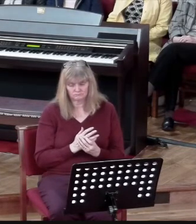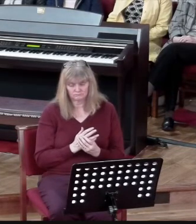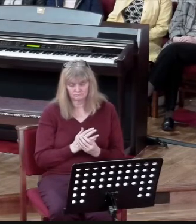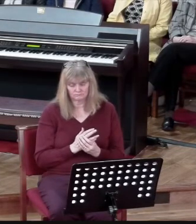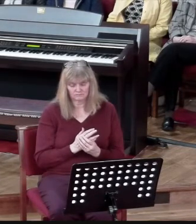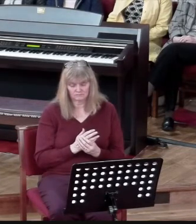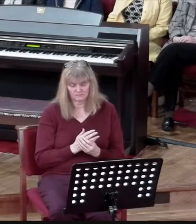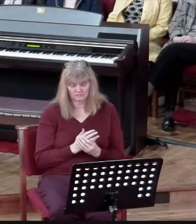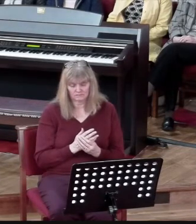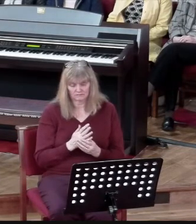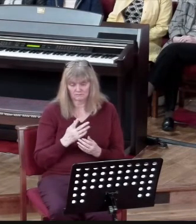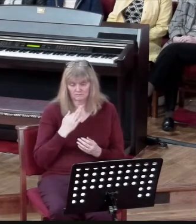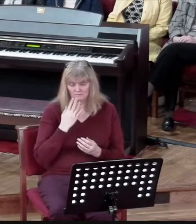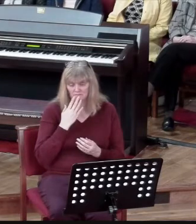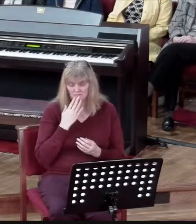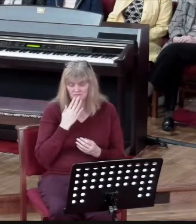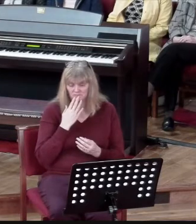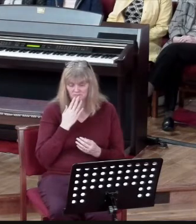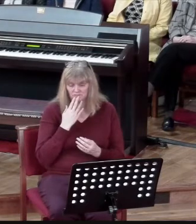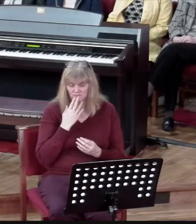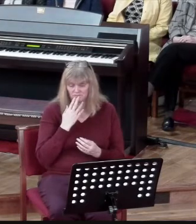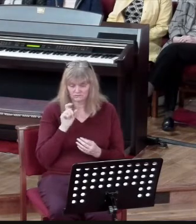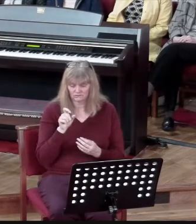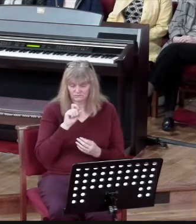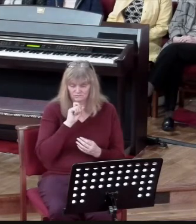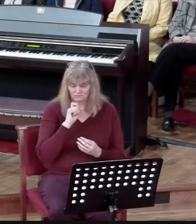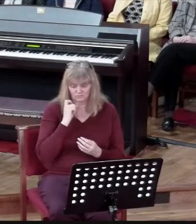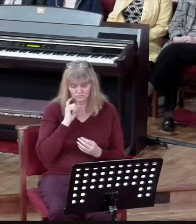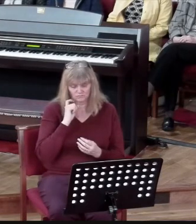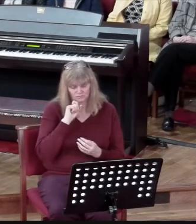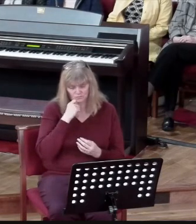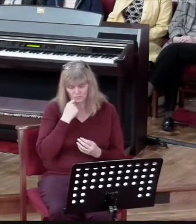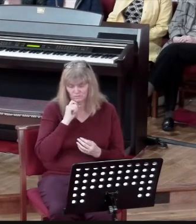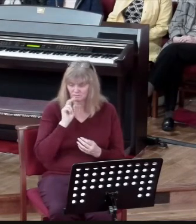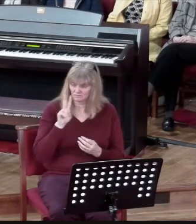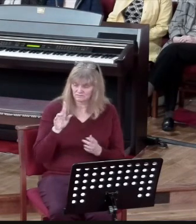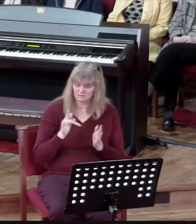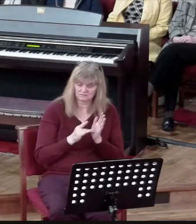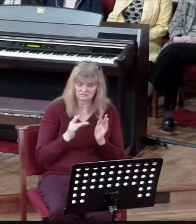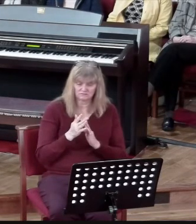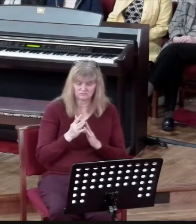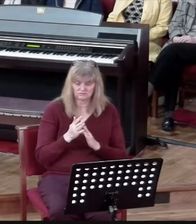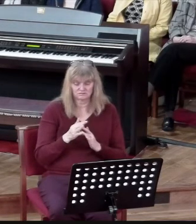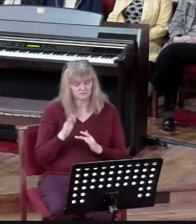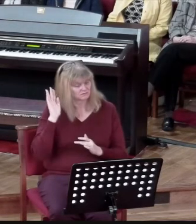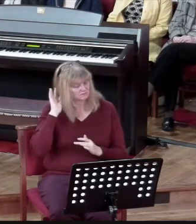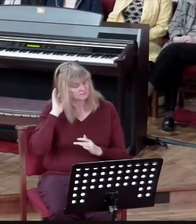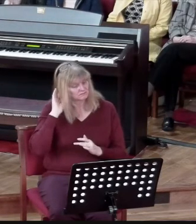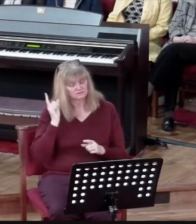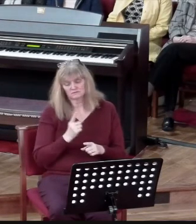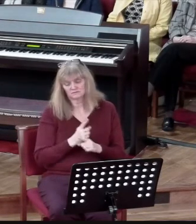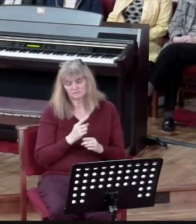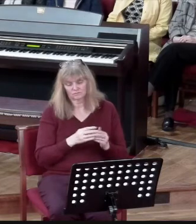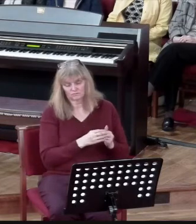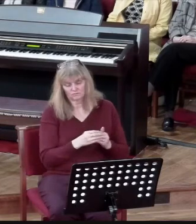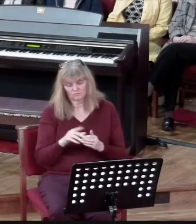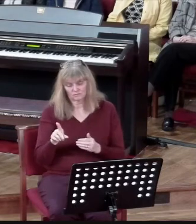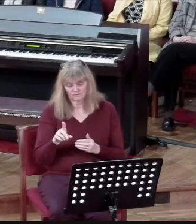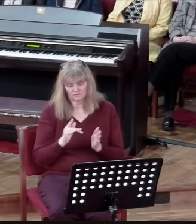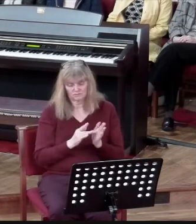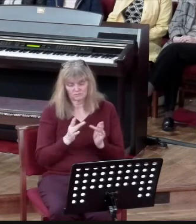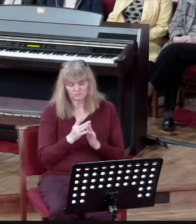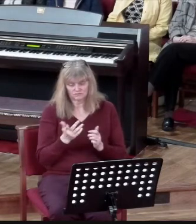him. And don't you want to be with him? Listen to him? Talk to him, go with him wherever he